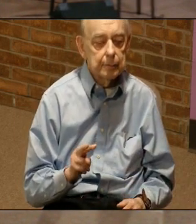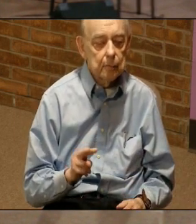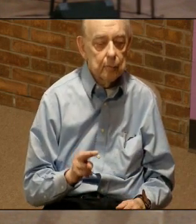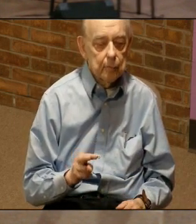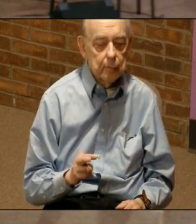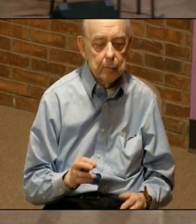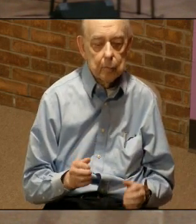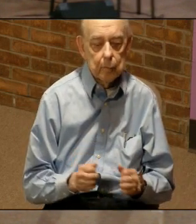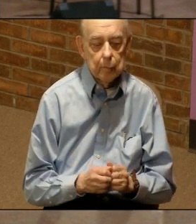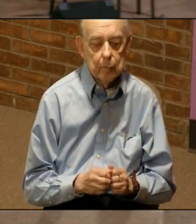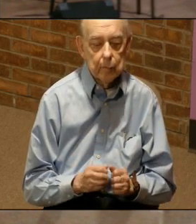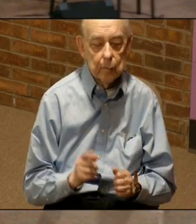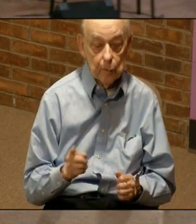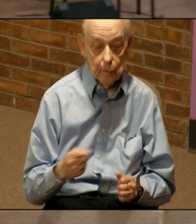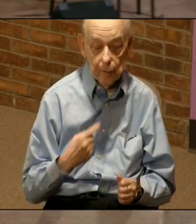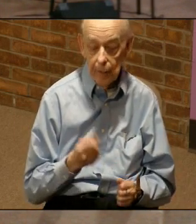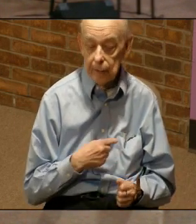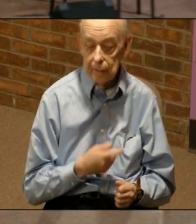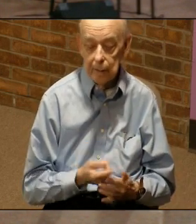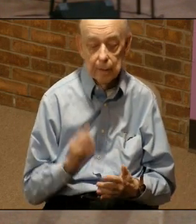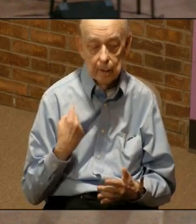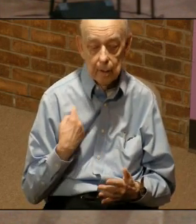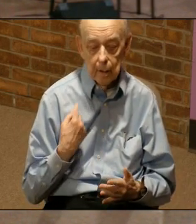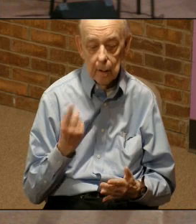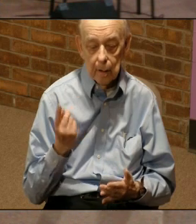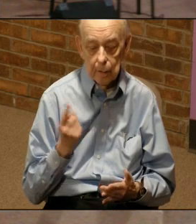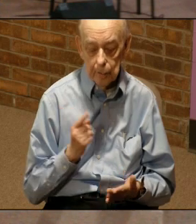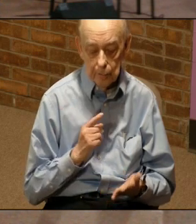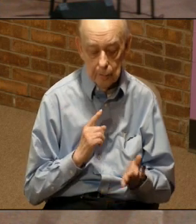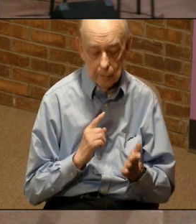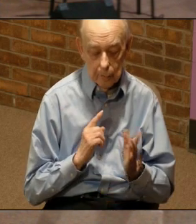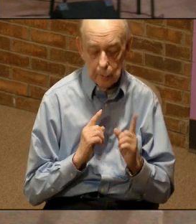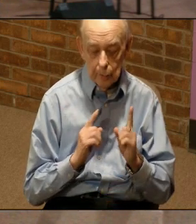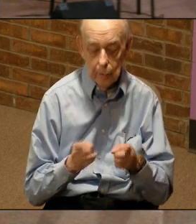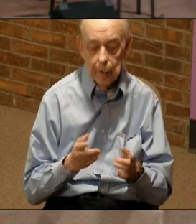were with us last week as we were going through here,